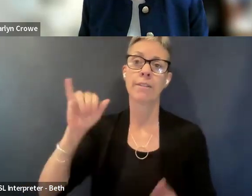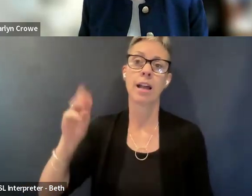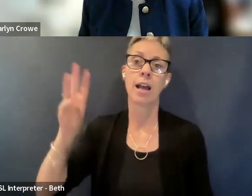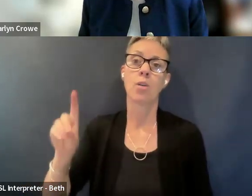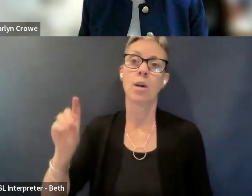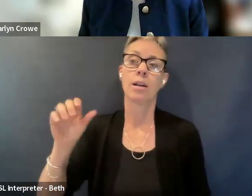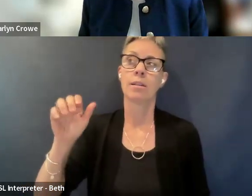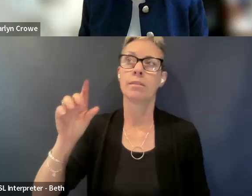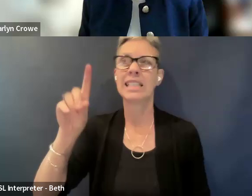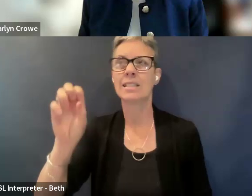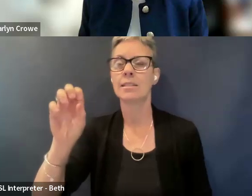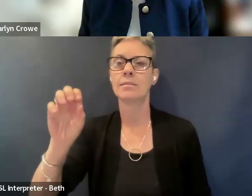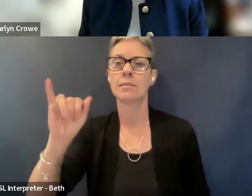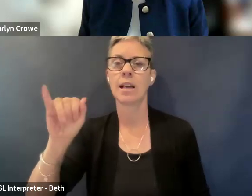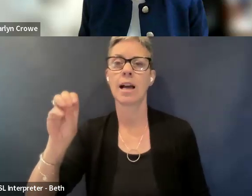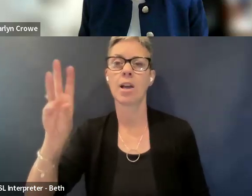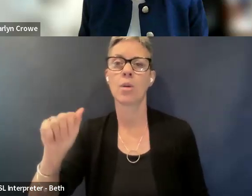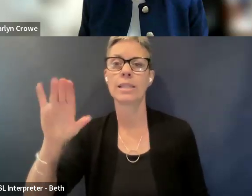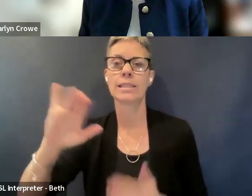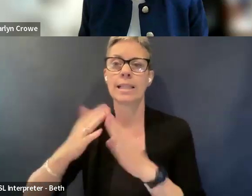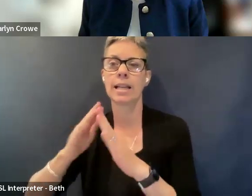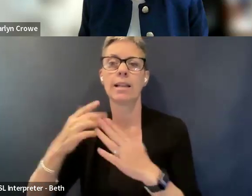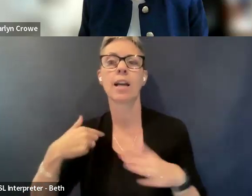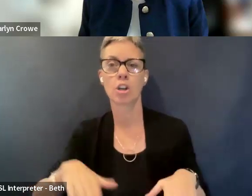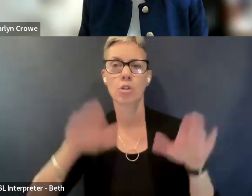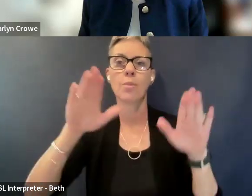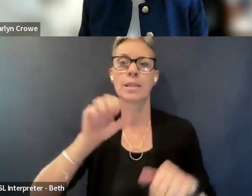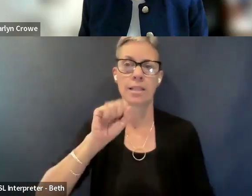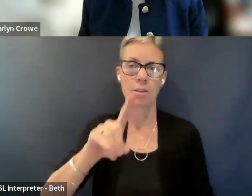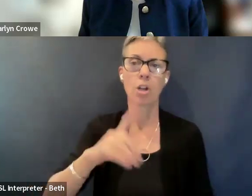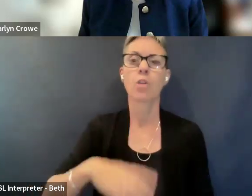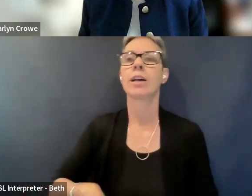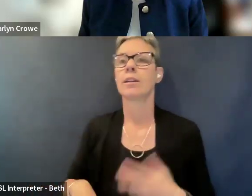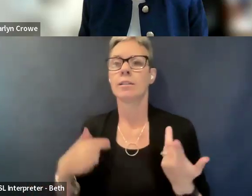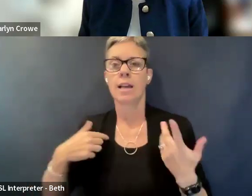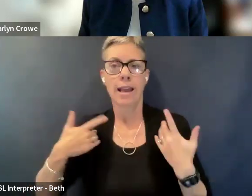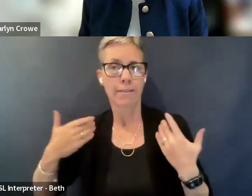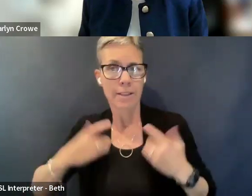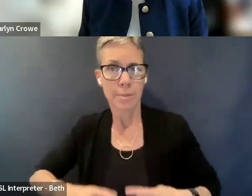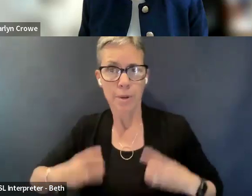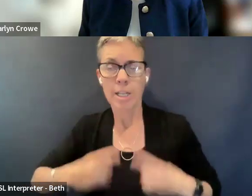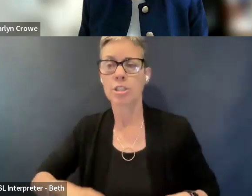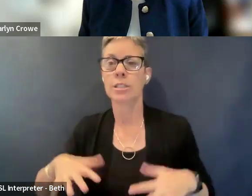Dakota. I have depression and anxiety and other mental health